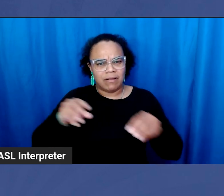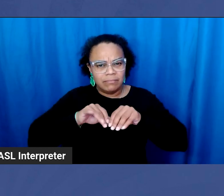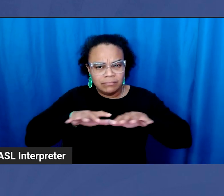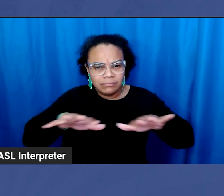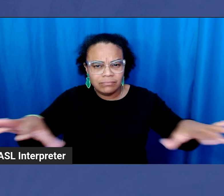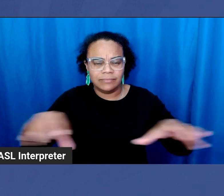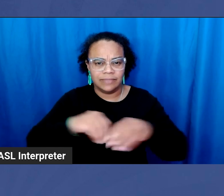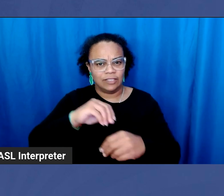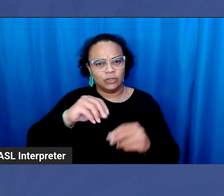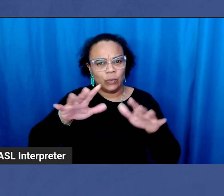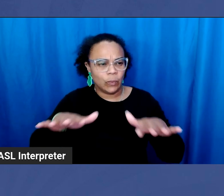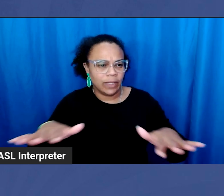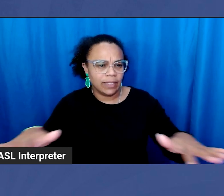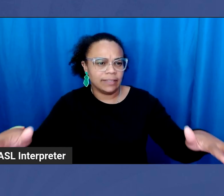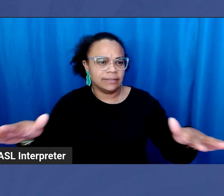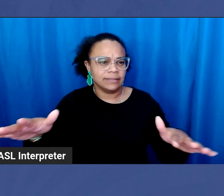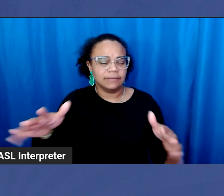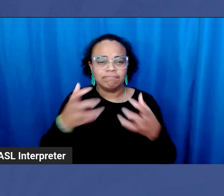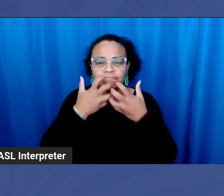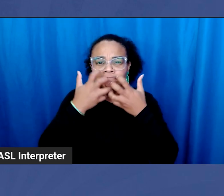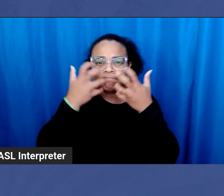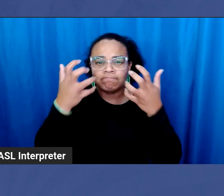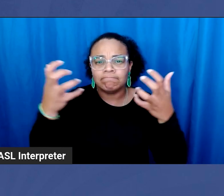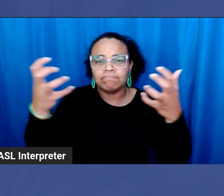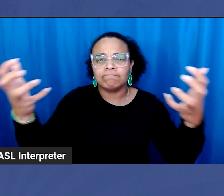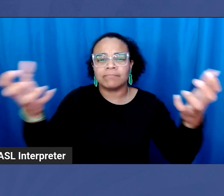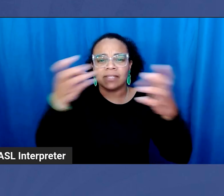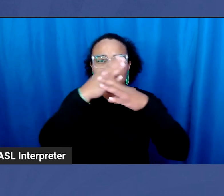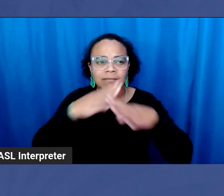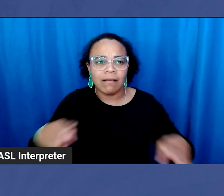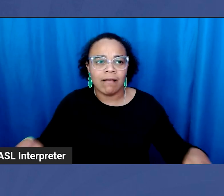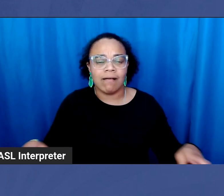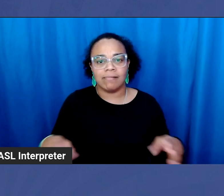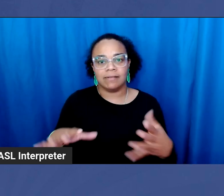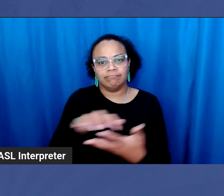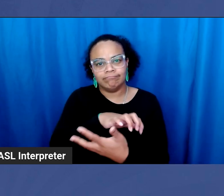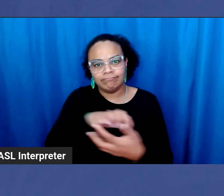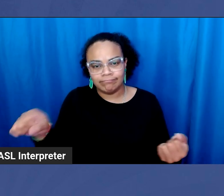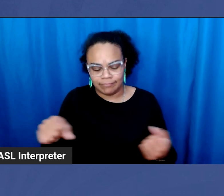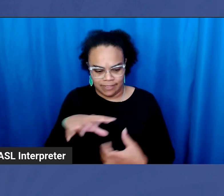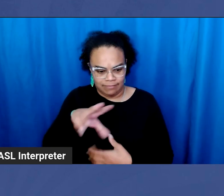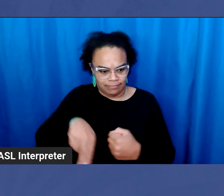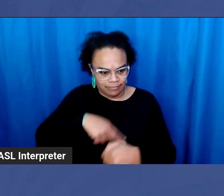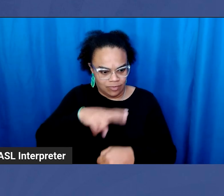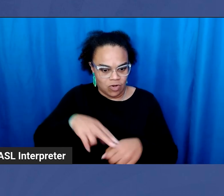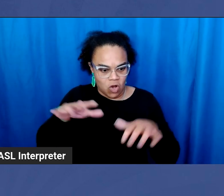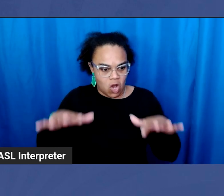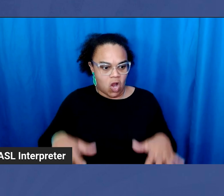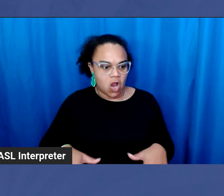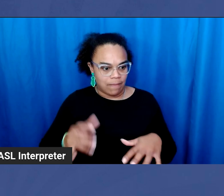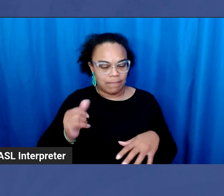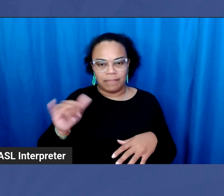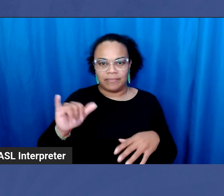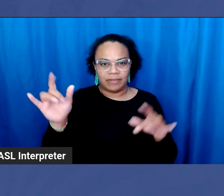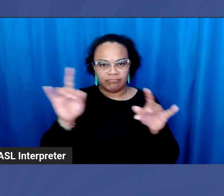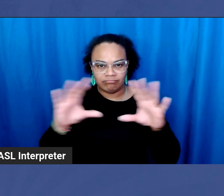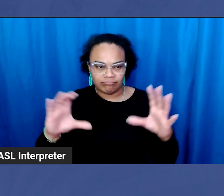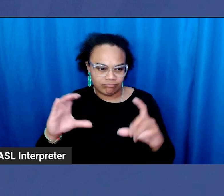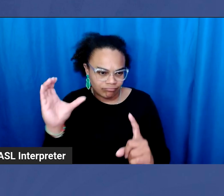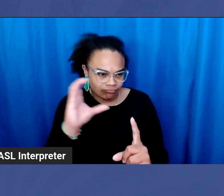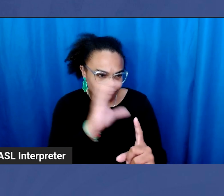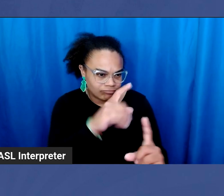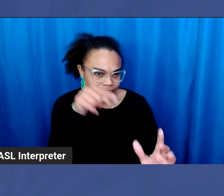wind, a whisper, screaming in silent motion, shredding the instinctual calm like a predatory swift